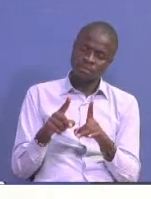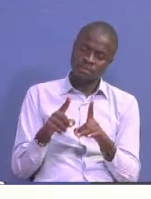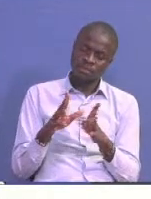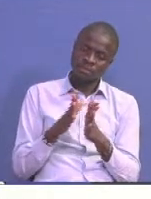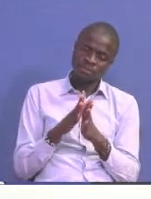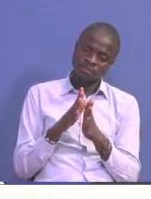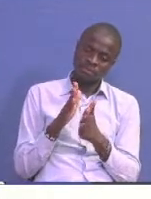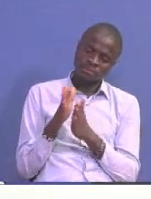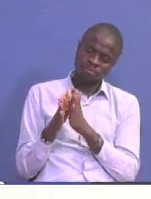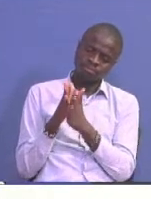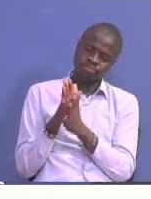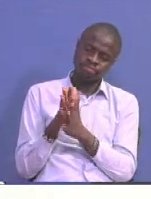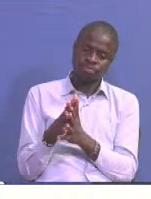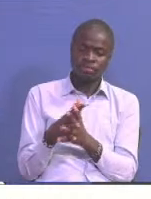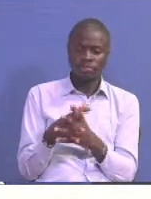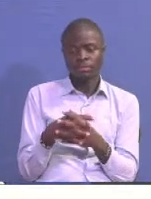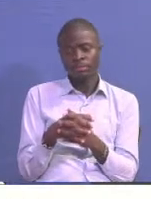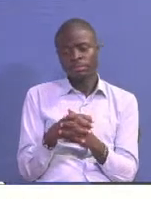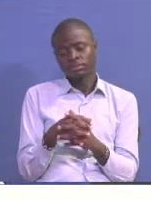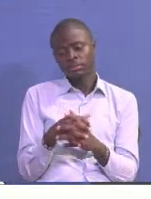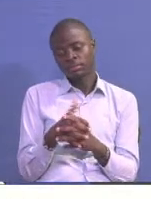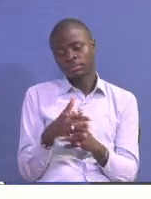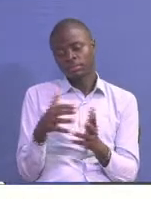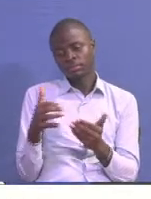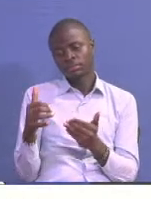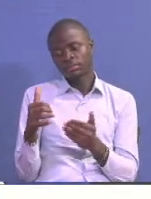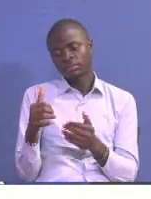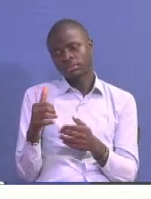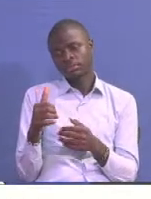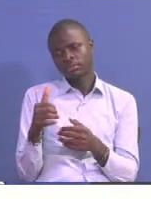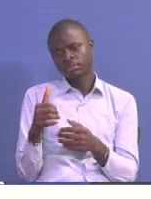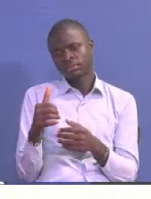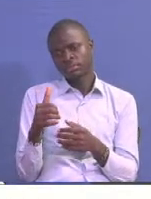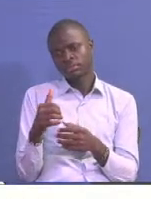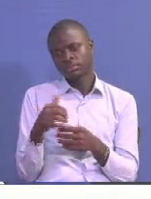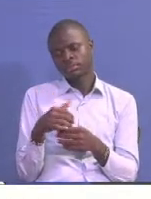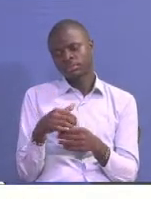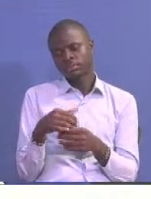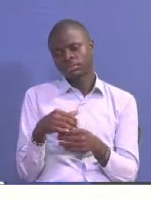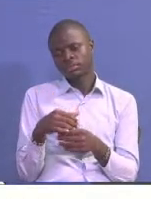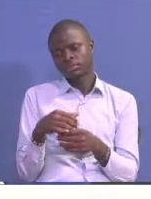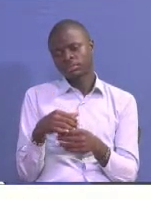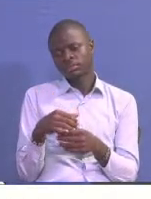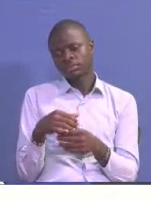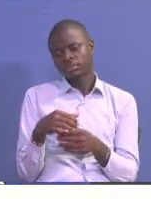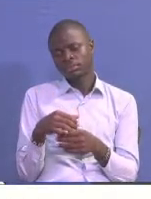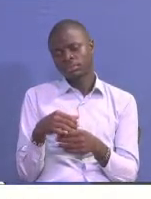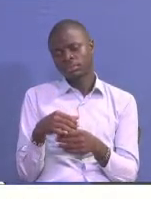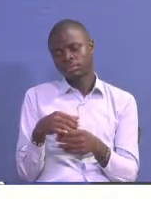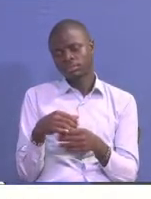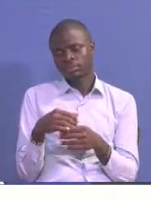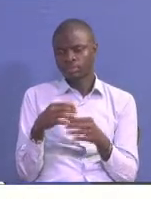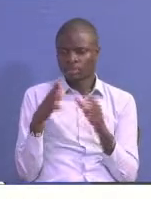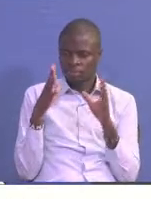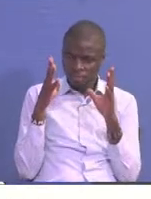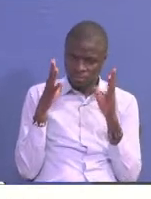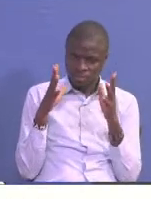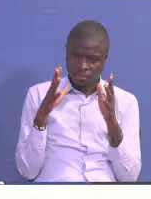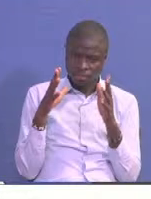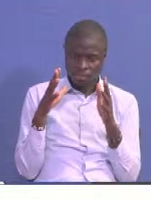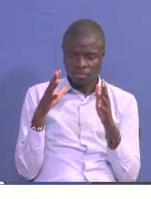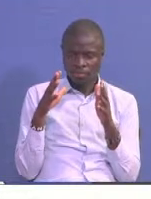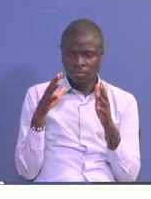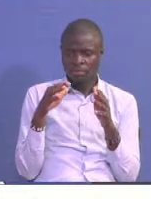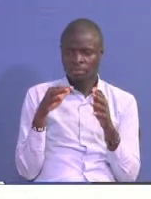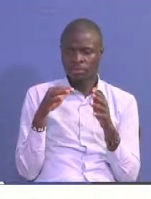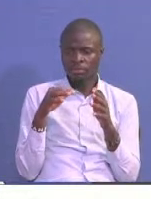arrangement. Then the other thing somebody mentioned was their priorities. Research for the industry are